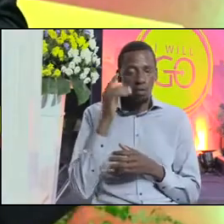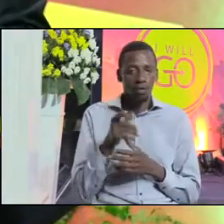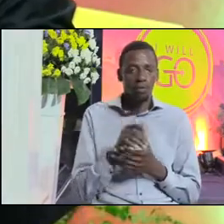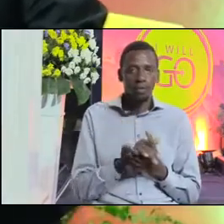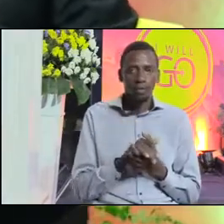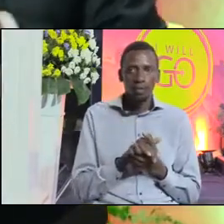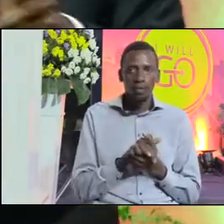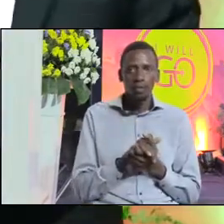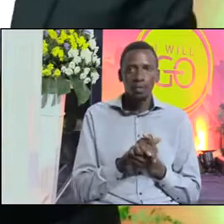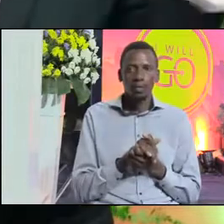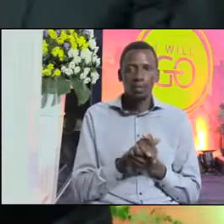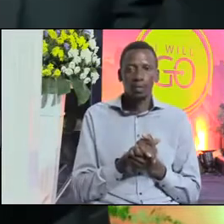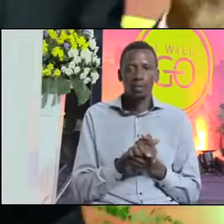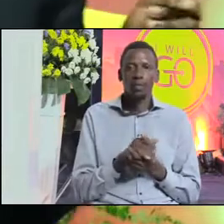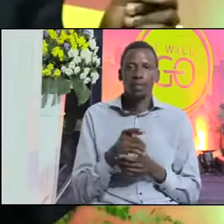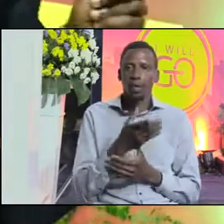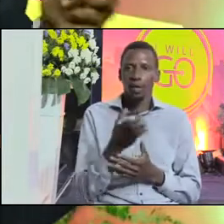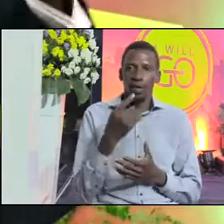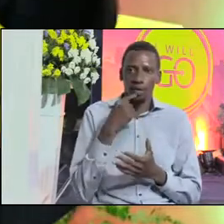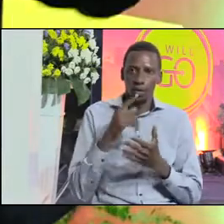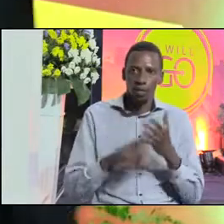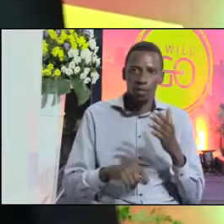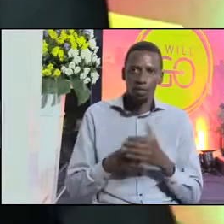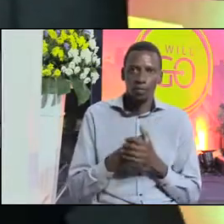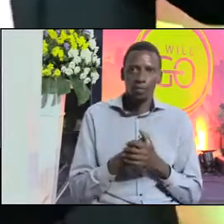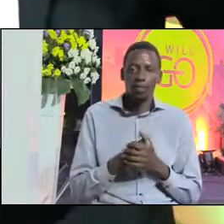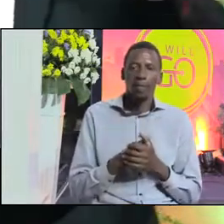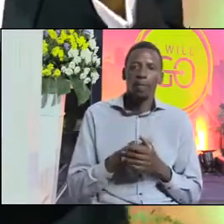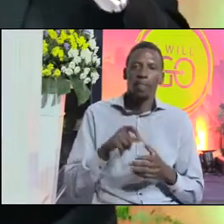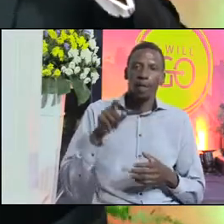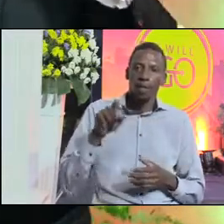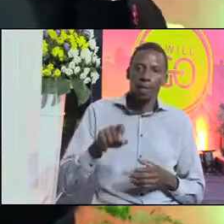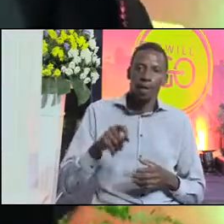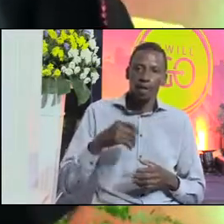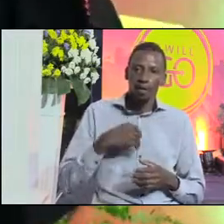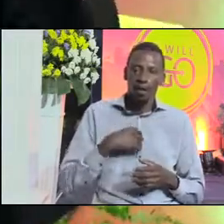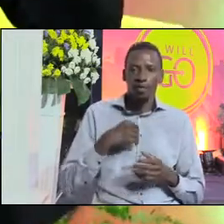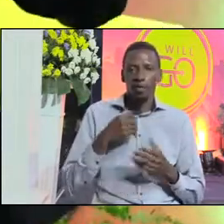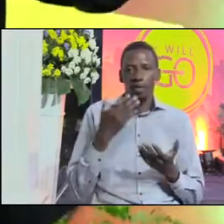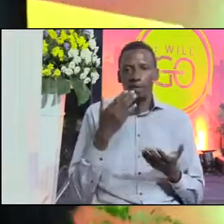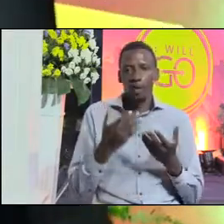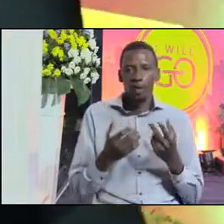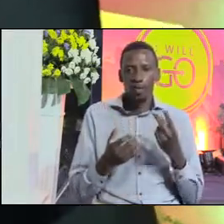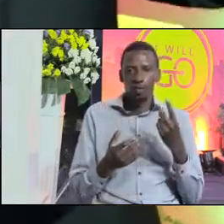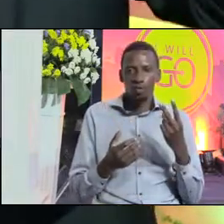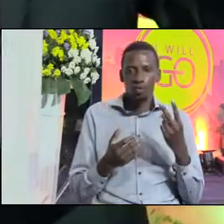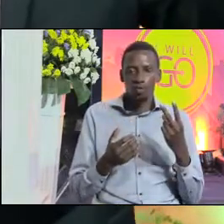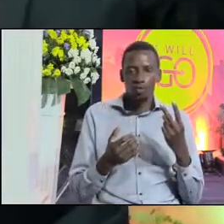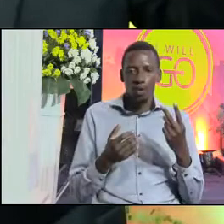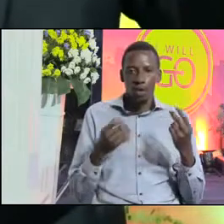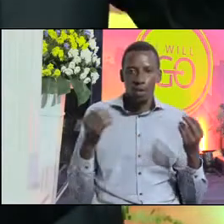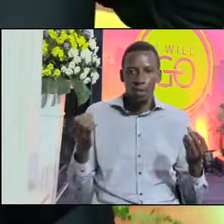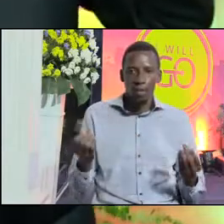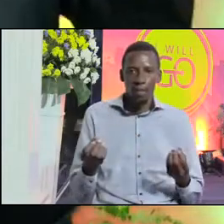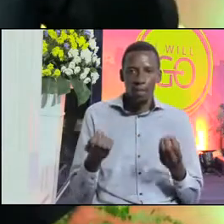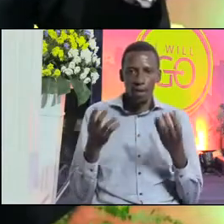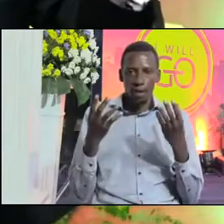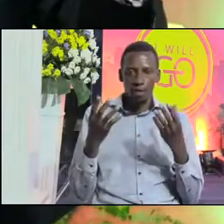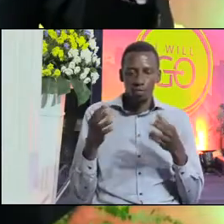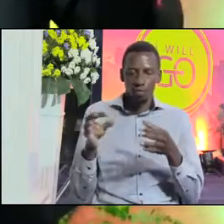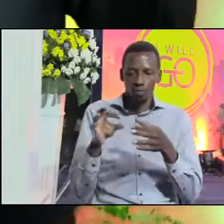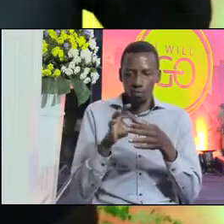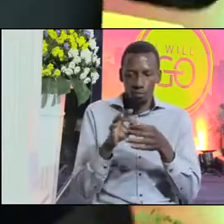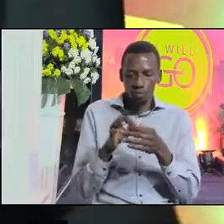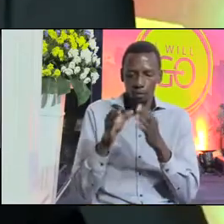is? They say there must be at least two miracles associated with a